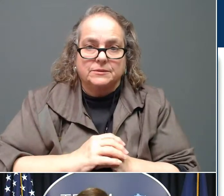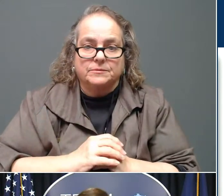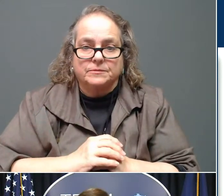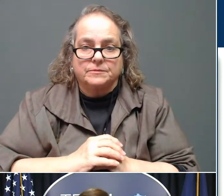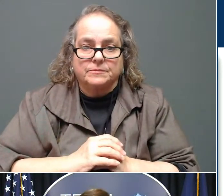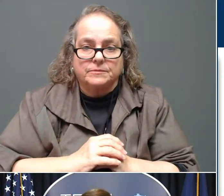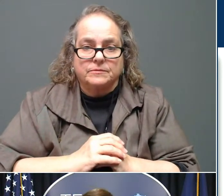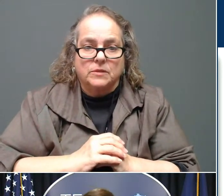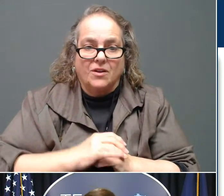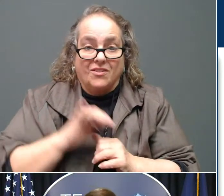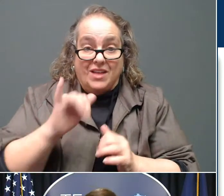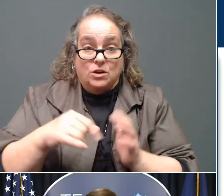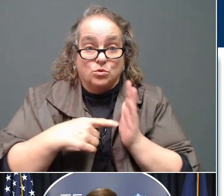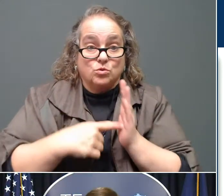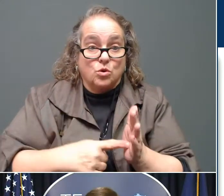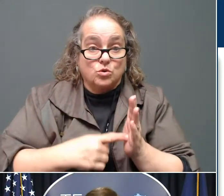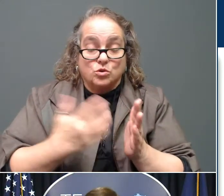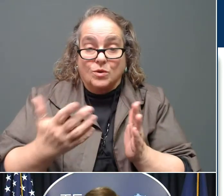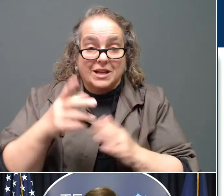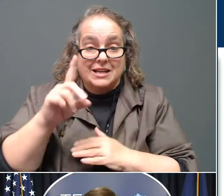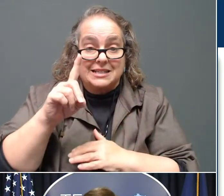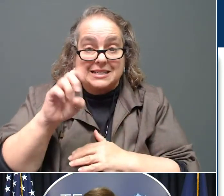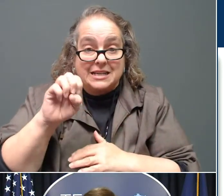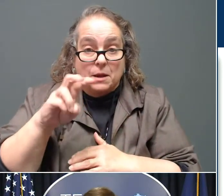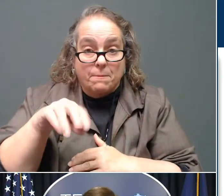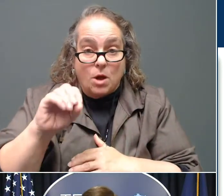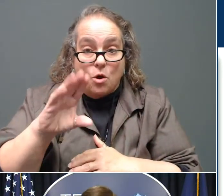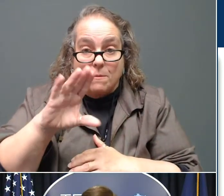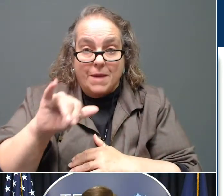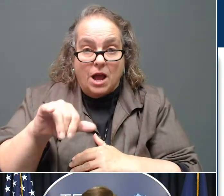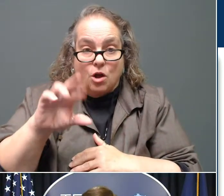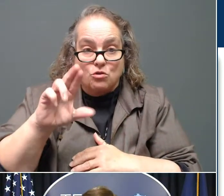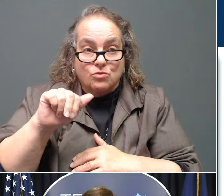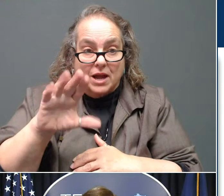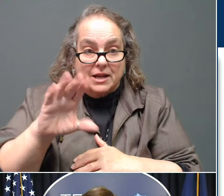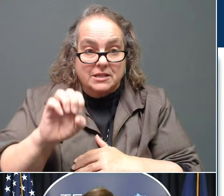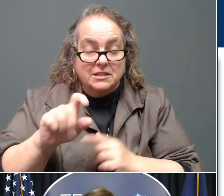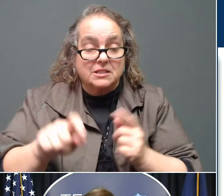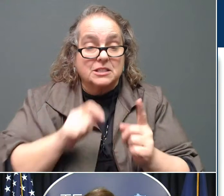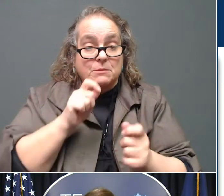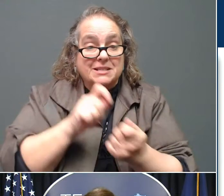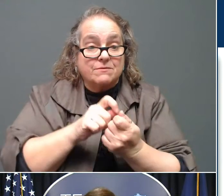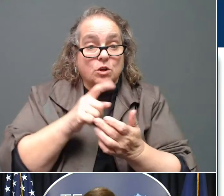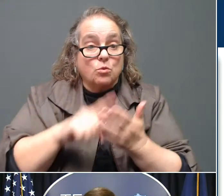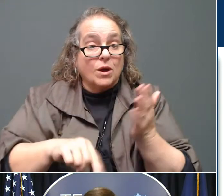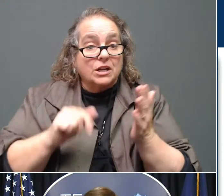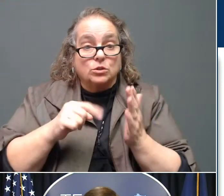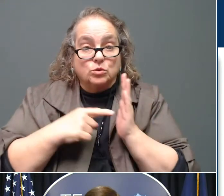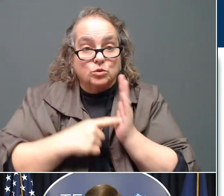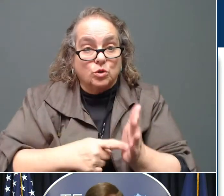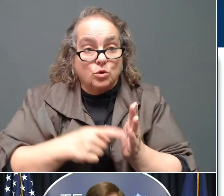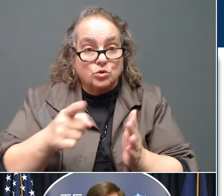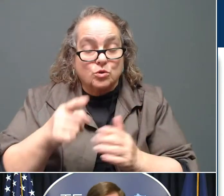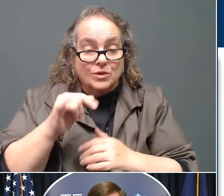This shows you demographics by race, and specifically what it shows you